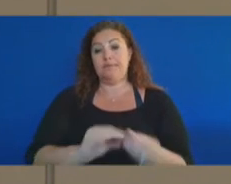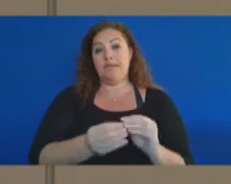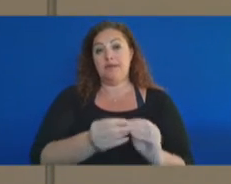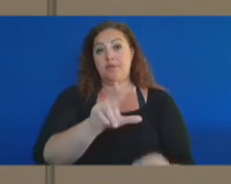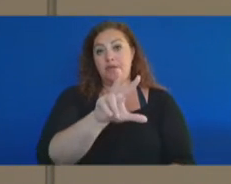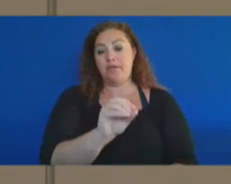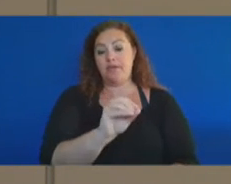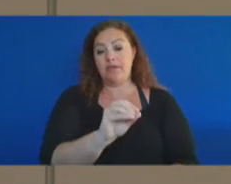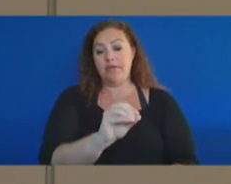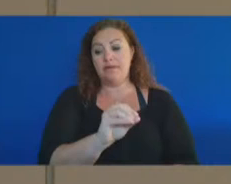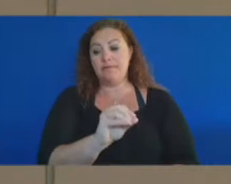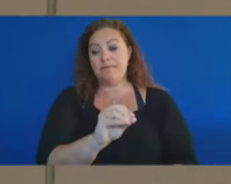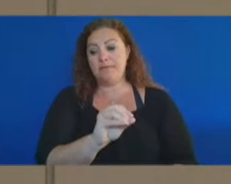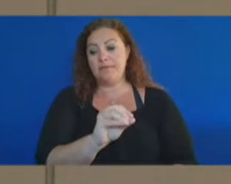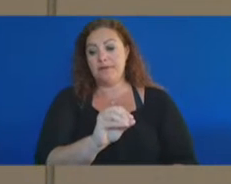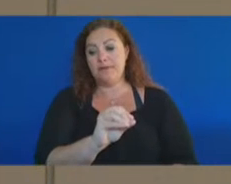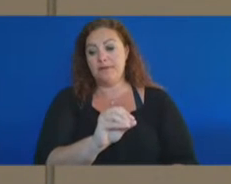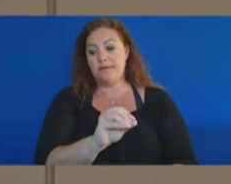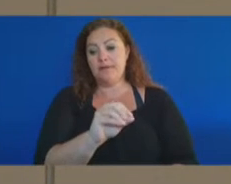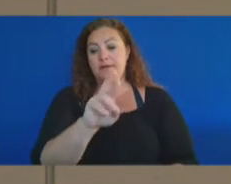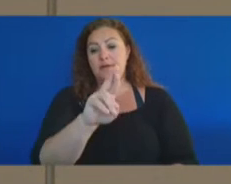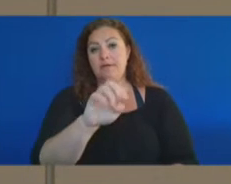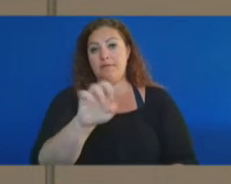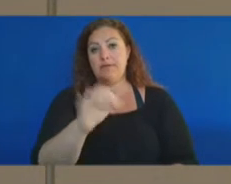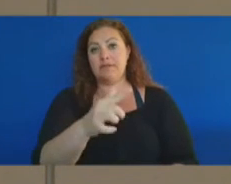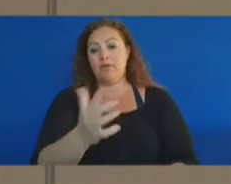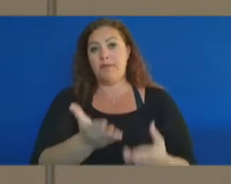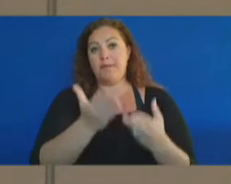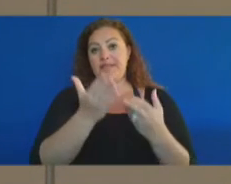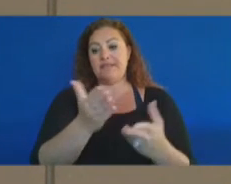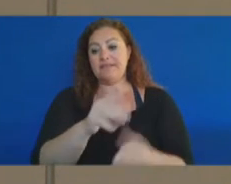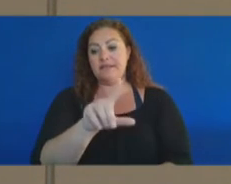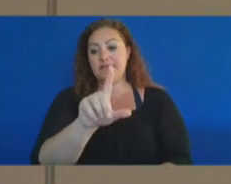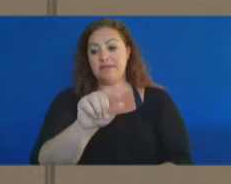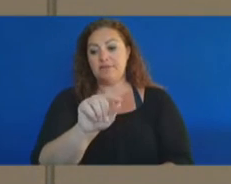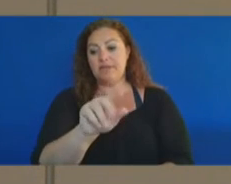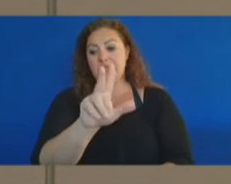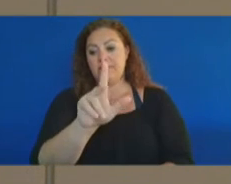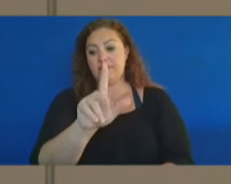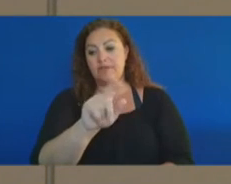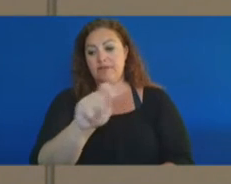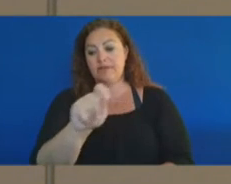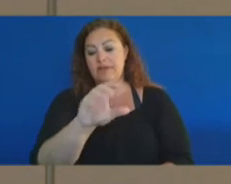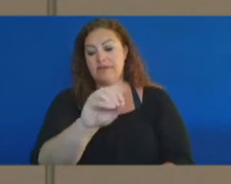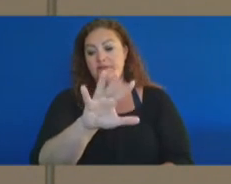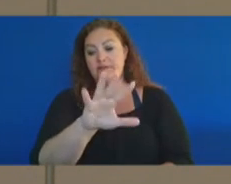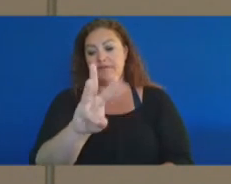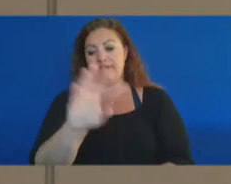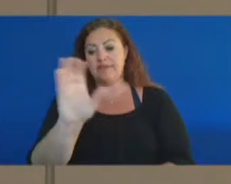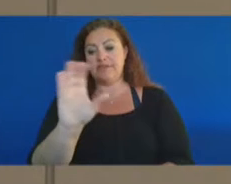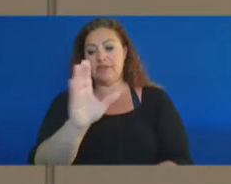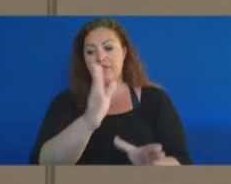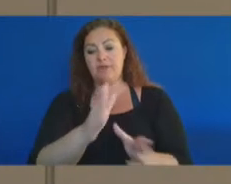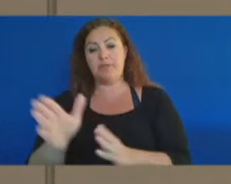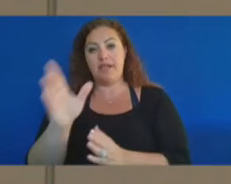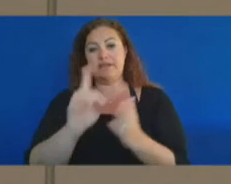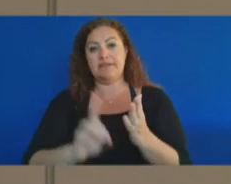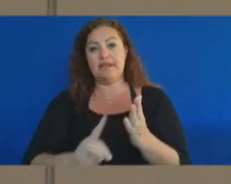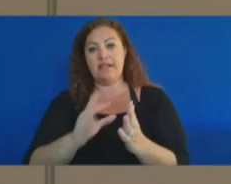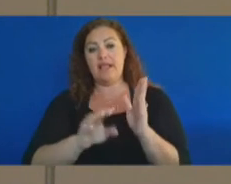um is resoning petition 20 2023 056 by Charlotte planning design and